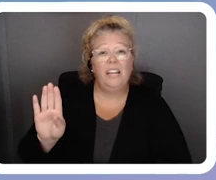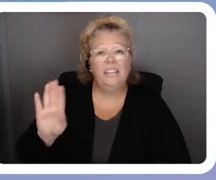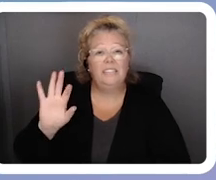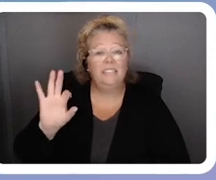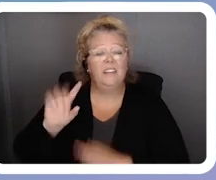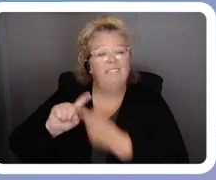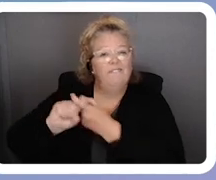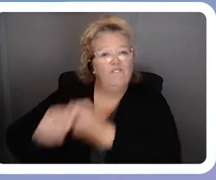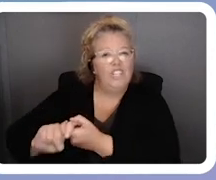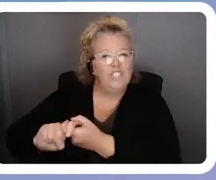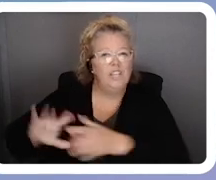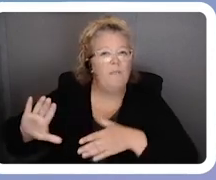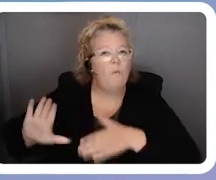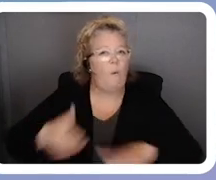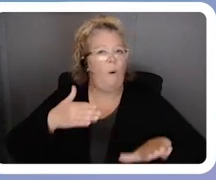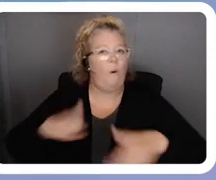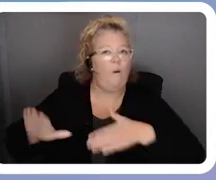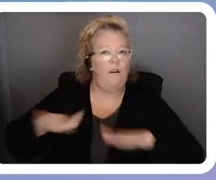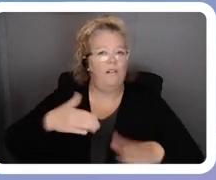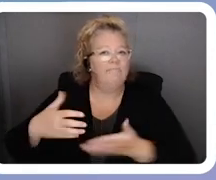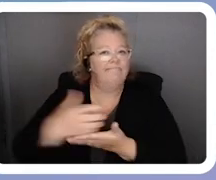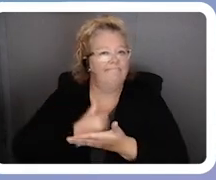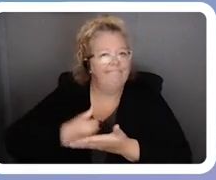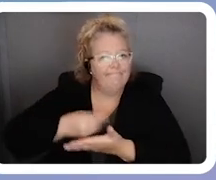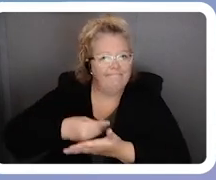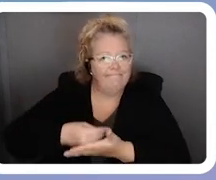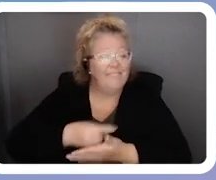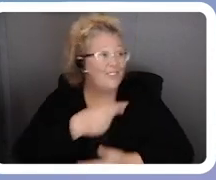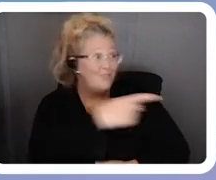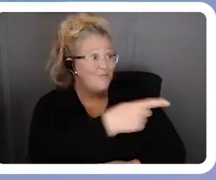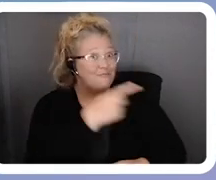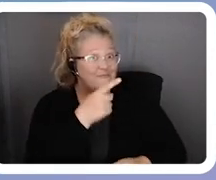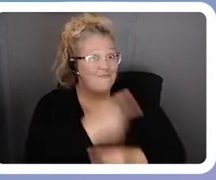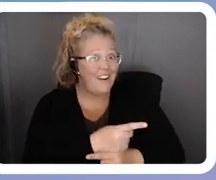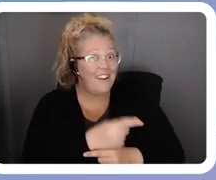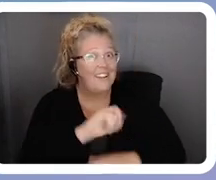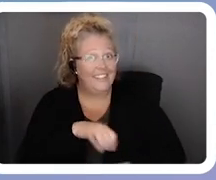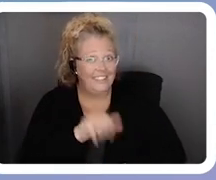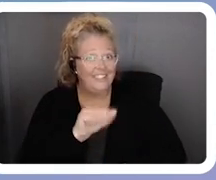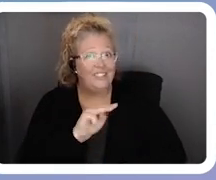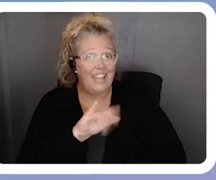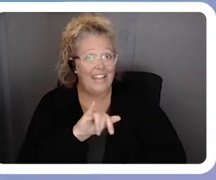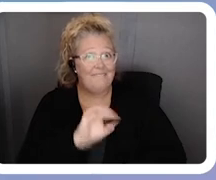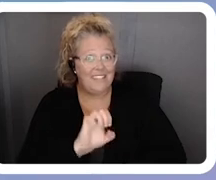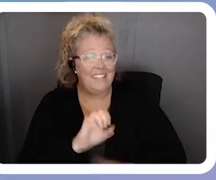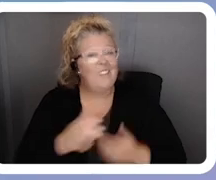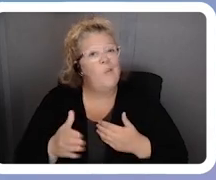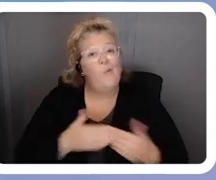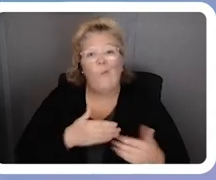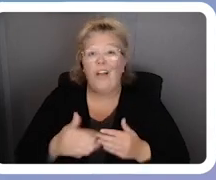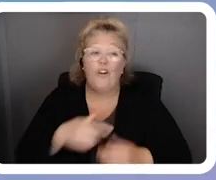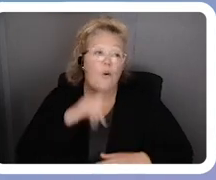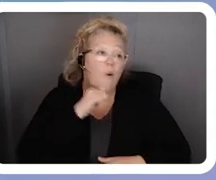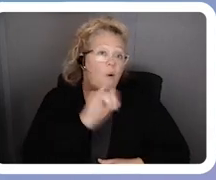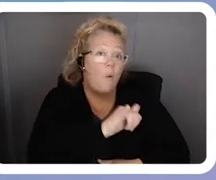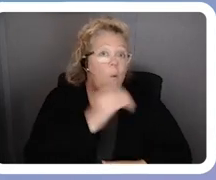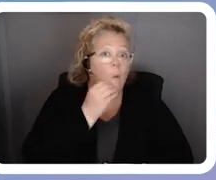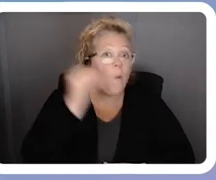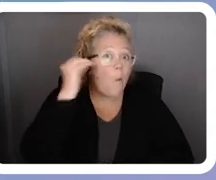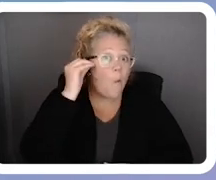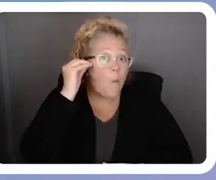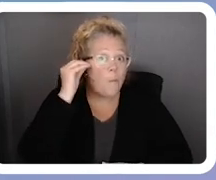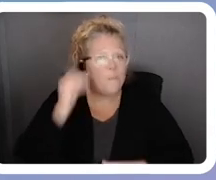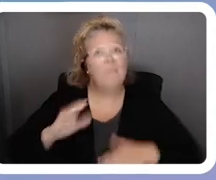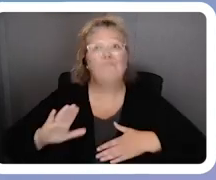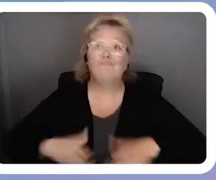Best Buddies Friendship Walk. You are so right, Jamie. You know, whether you were walking for friendship from the comfort of